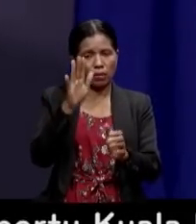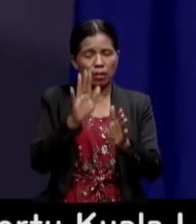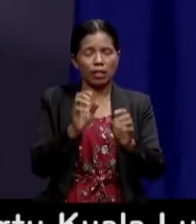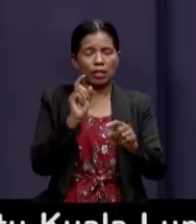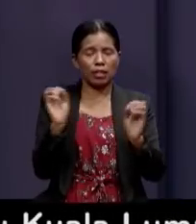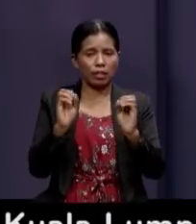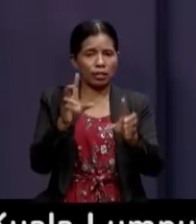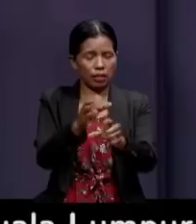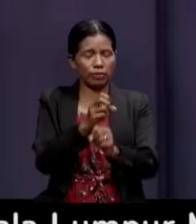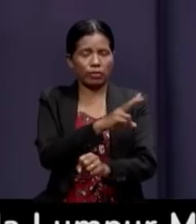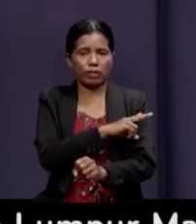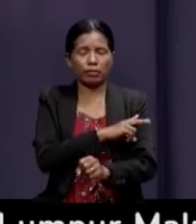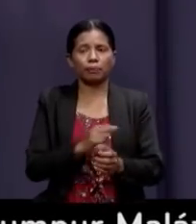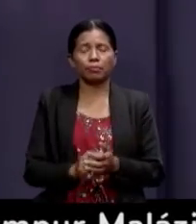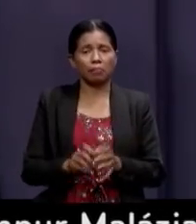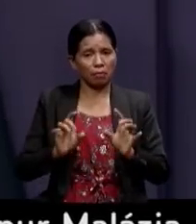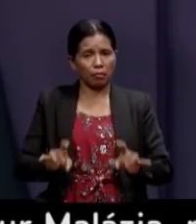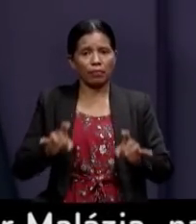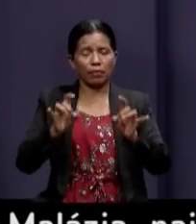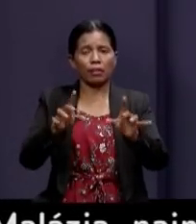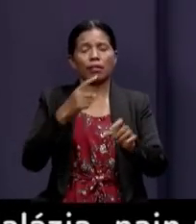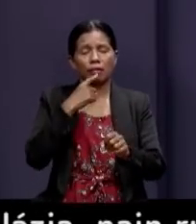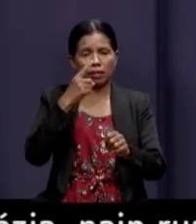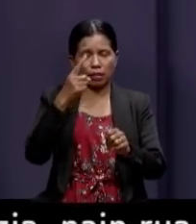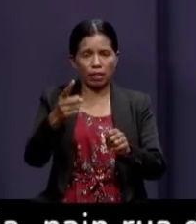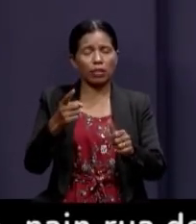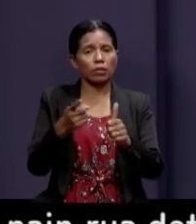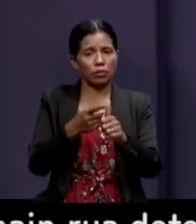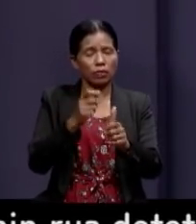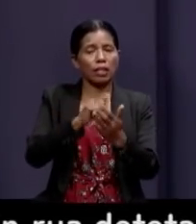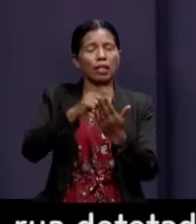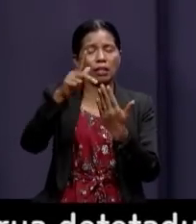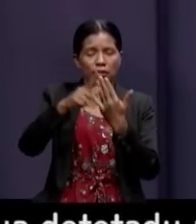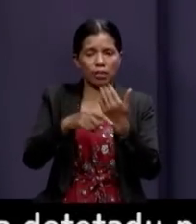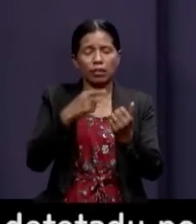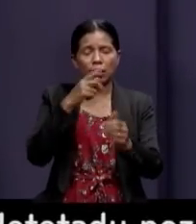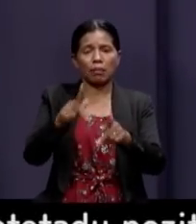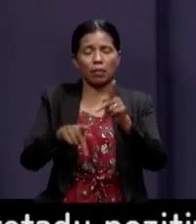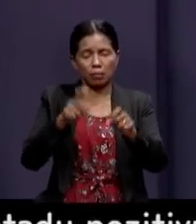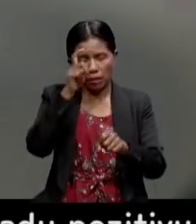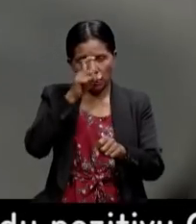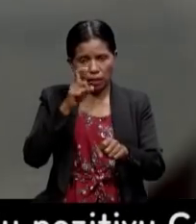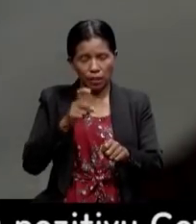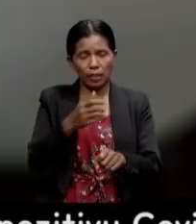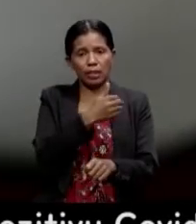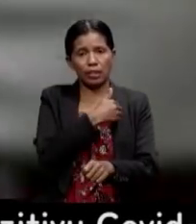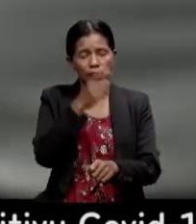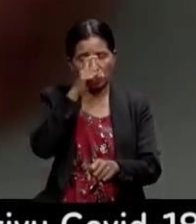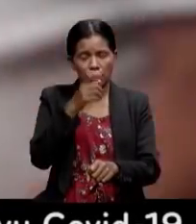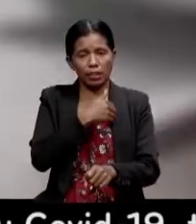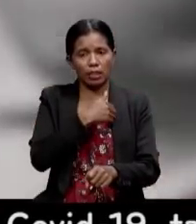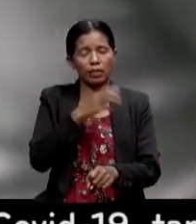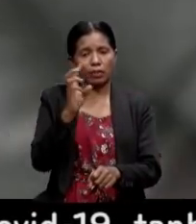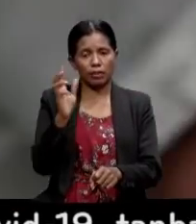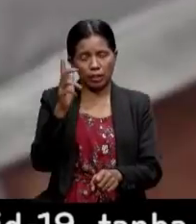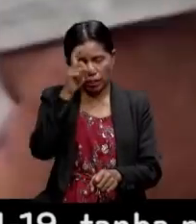under 60s. Australia teteng e inisi fulang abril sira se recomenda e masira nebe idade se da octotinang lima nulu atu